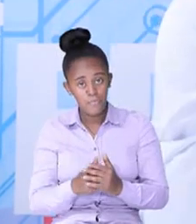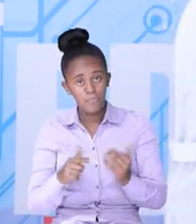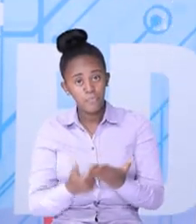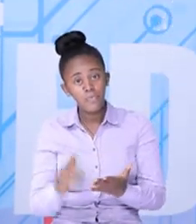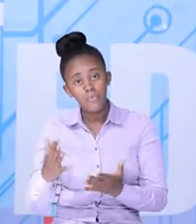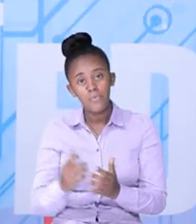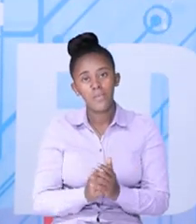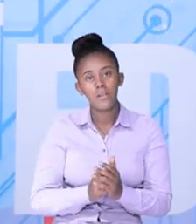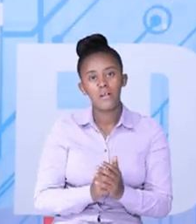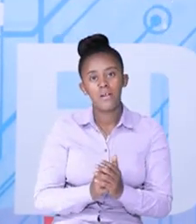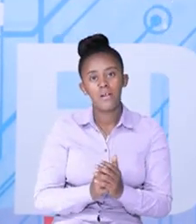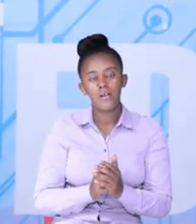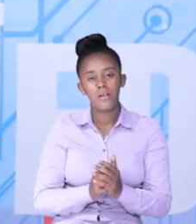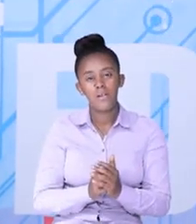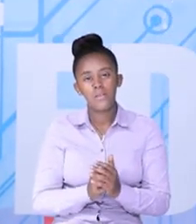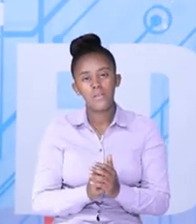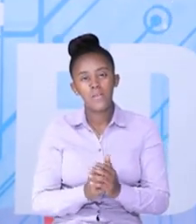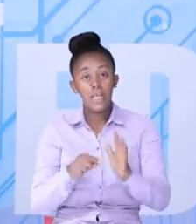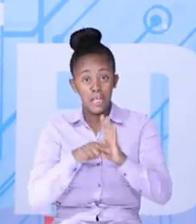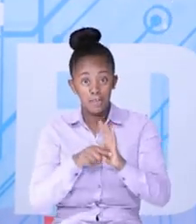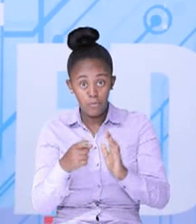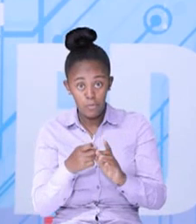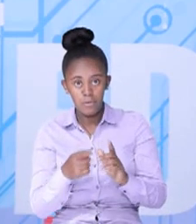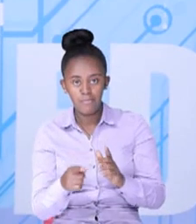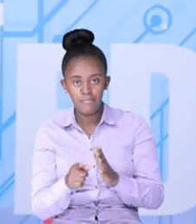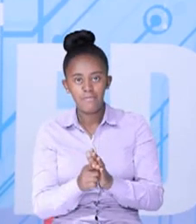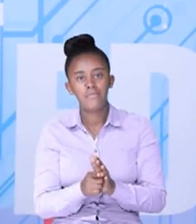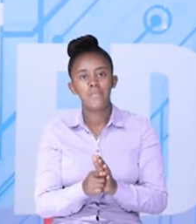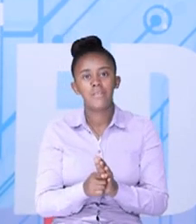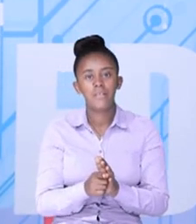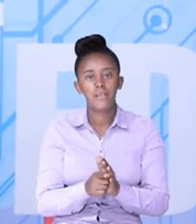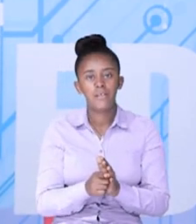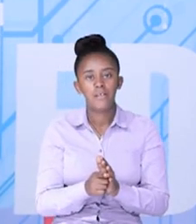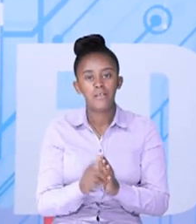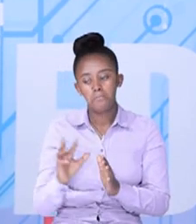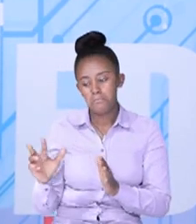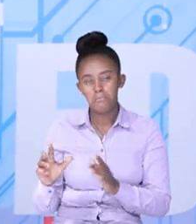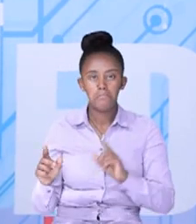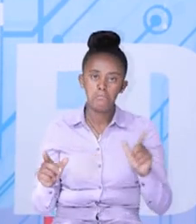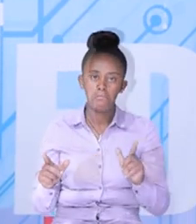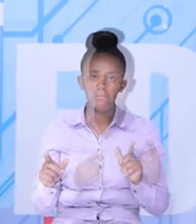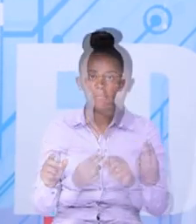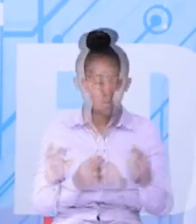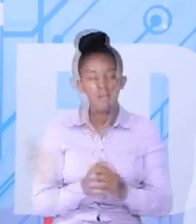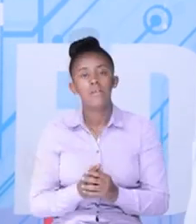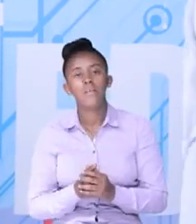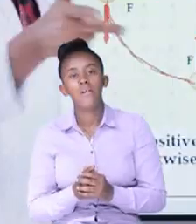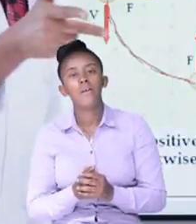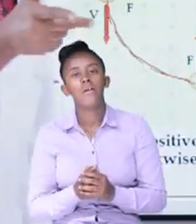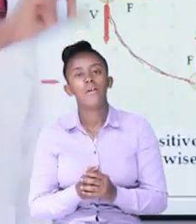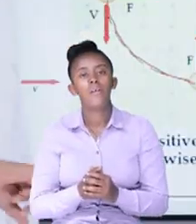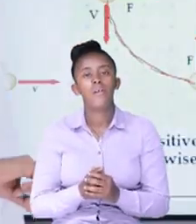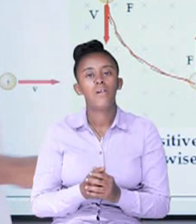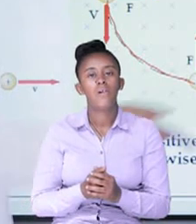move counterclockwise. In this case, it's possible to have a negative charge. It's immersed here. If you use right-hand rule, actually for negative charge, we have already said it's possible